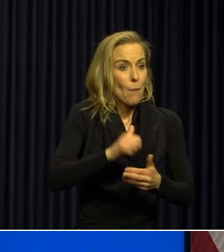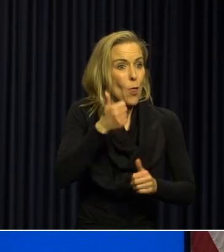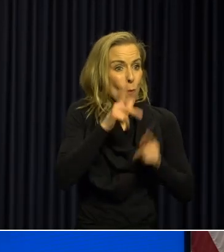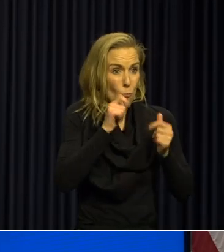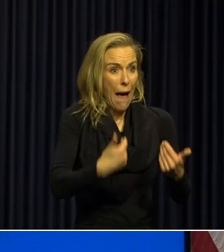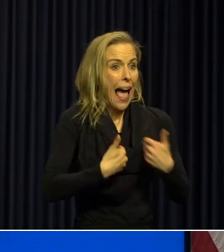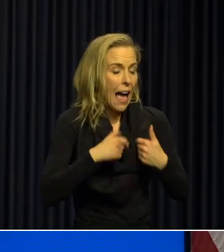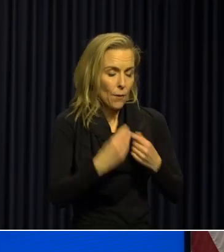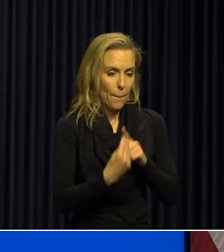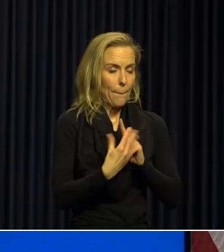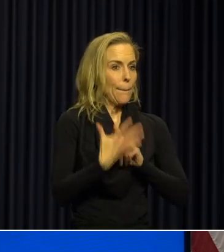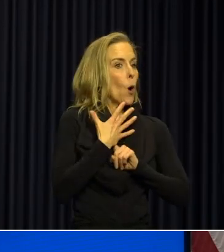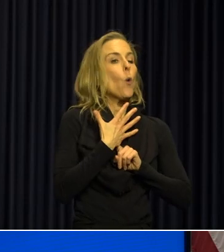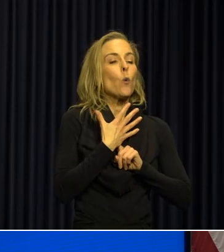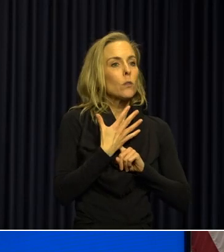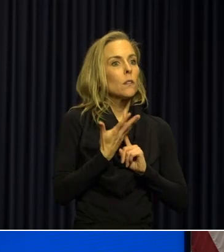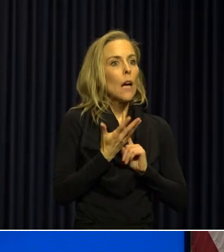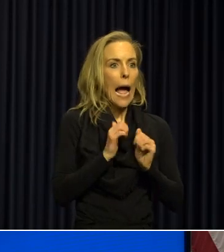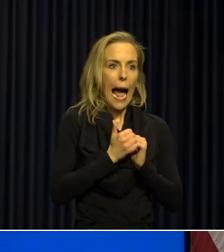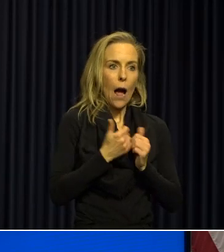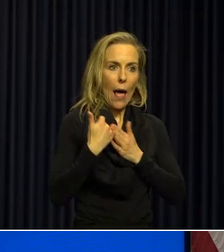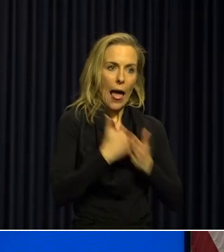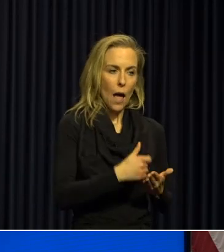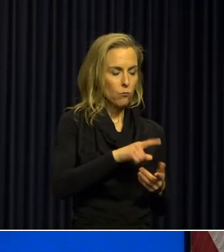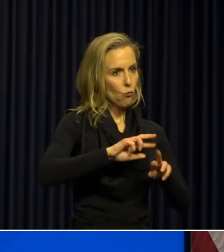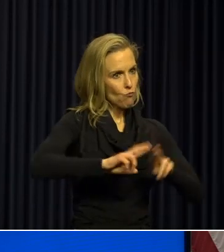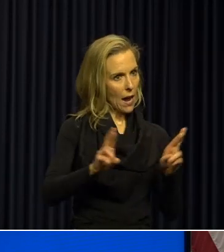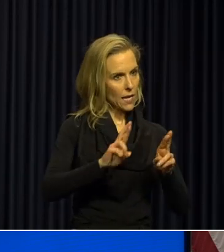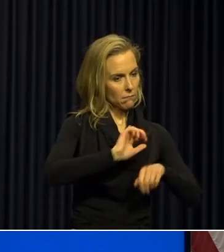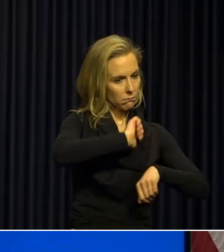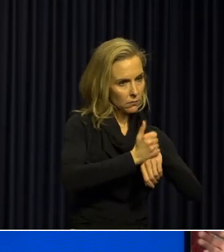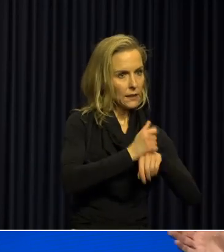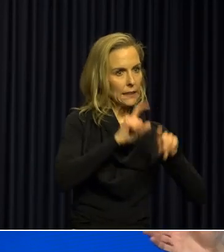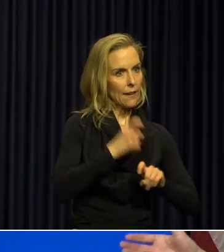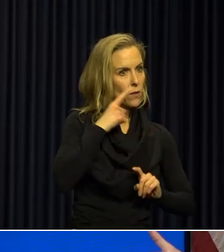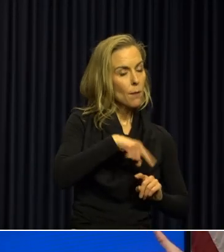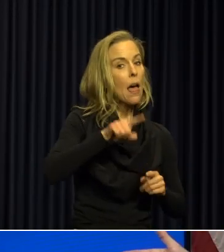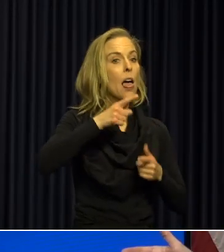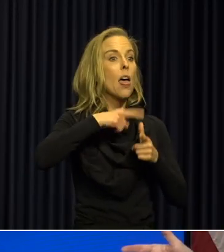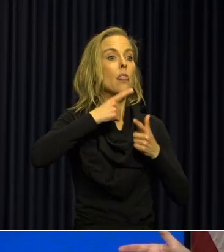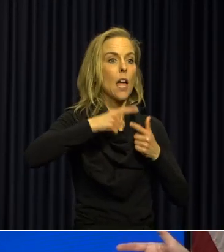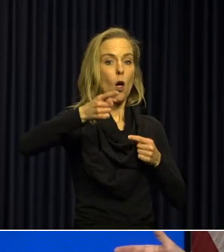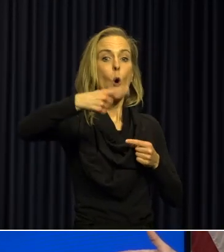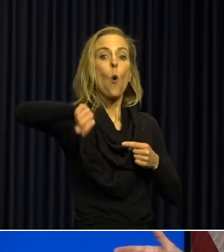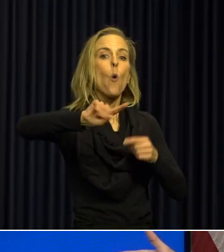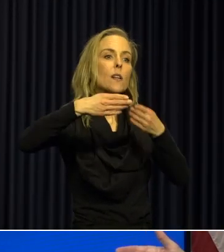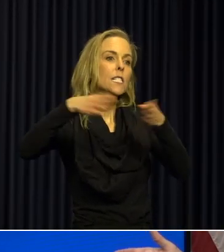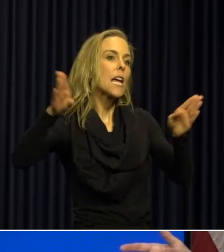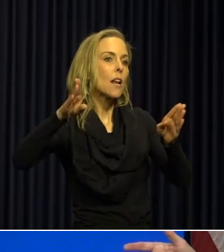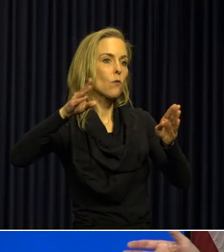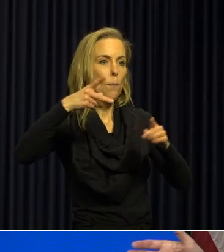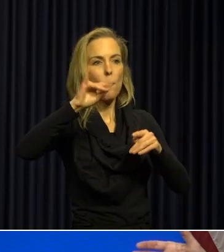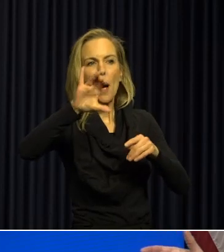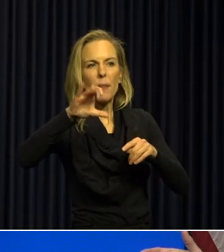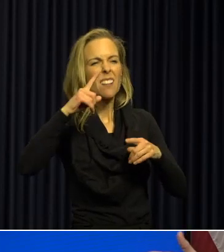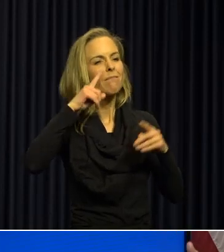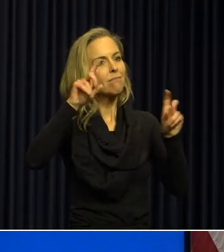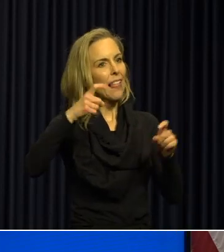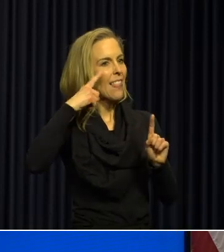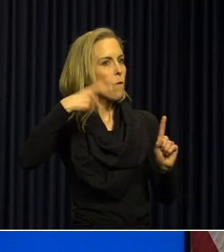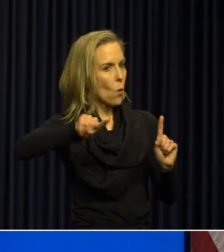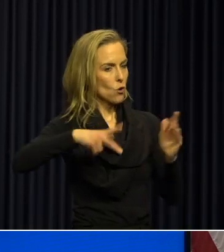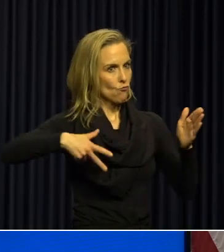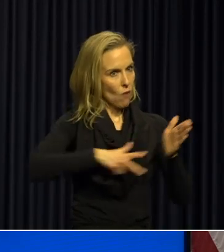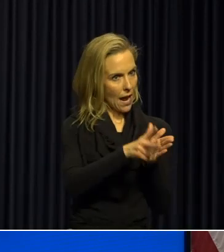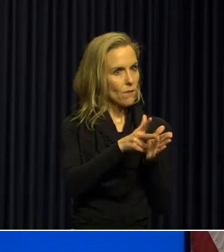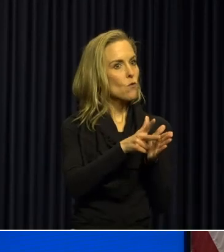stable, ready group of testing for them. Then we got our general public, which is a lot of what we're doing in these drive-through sites.